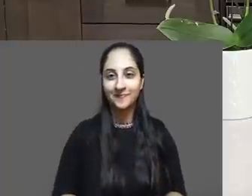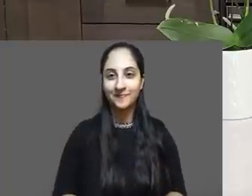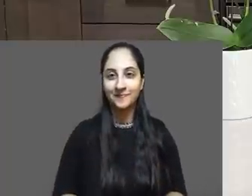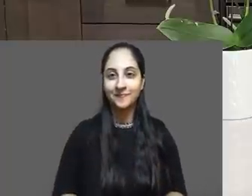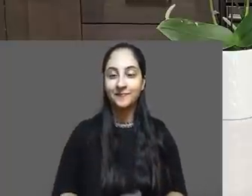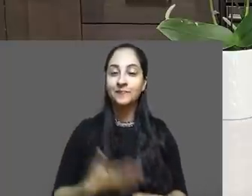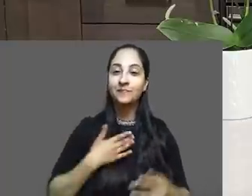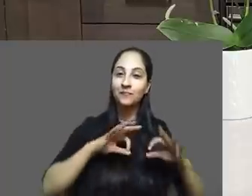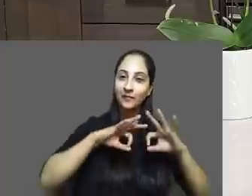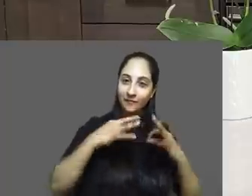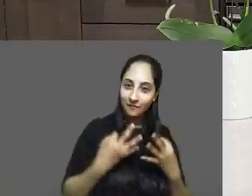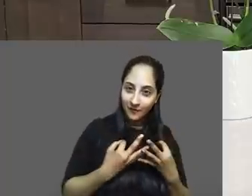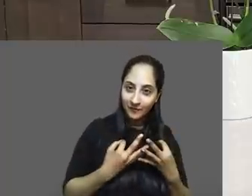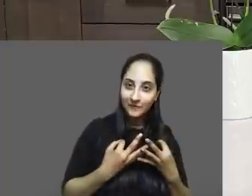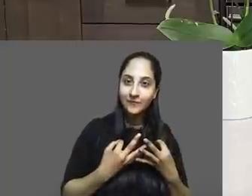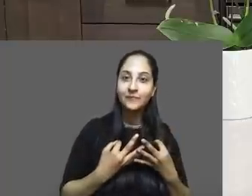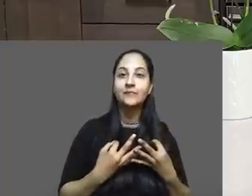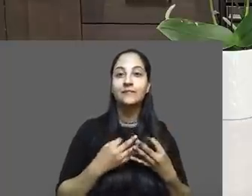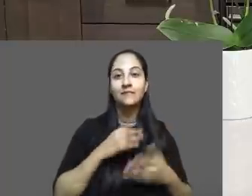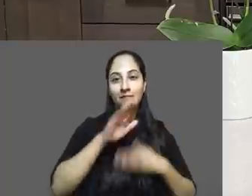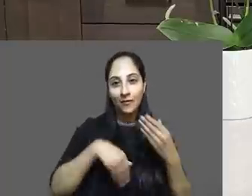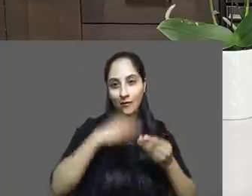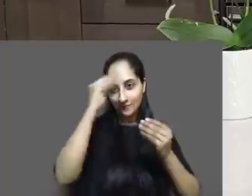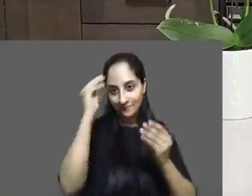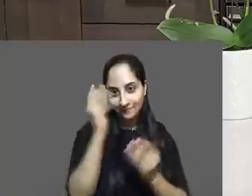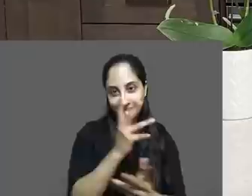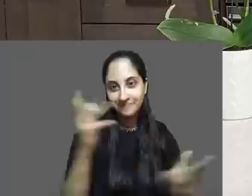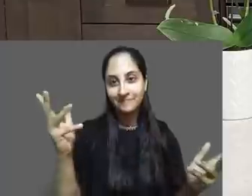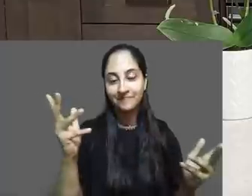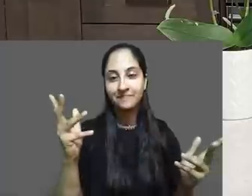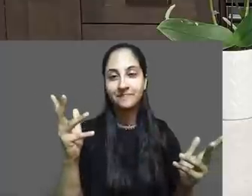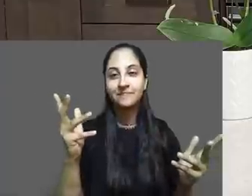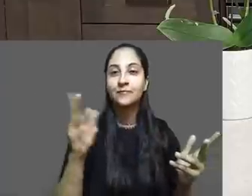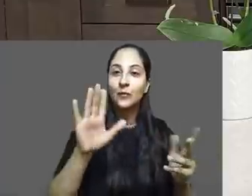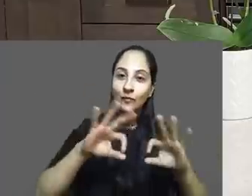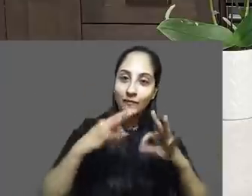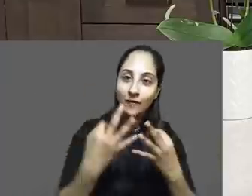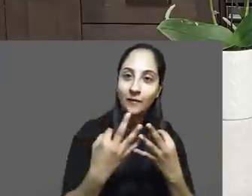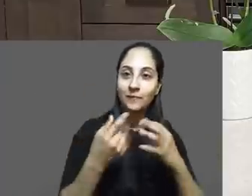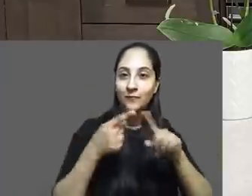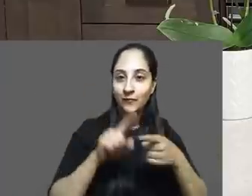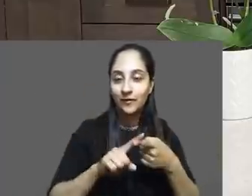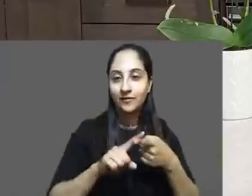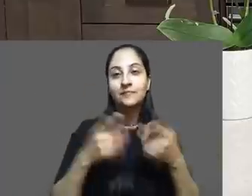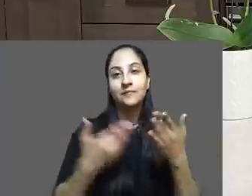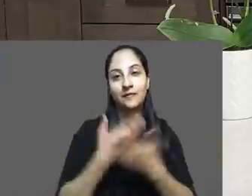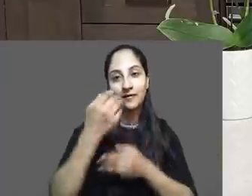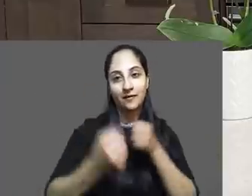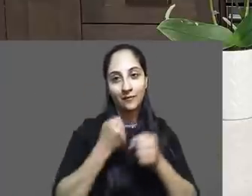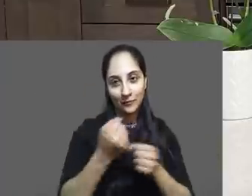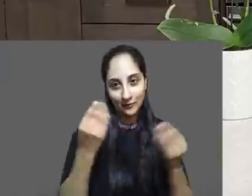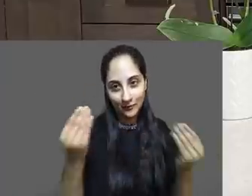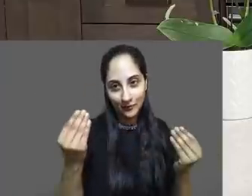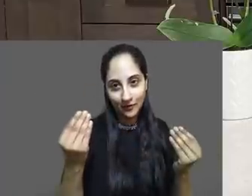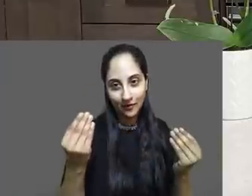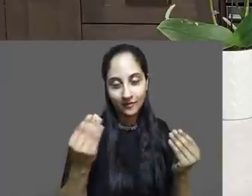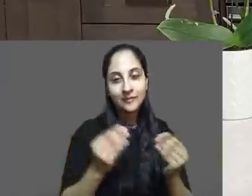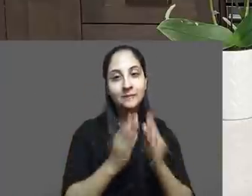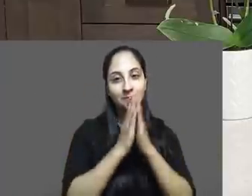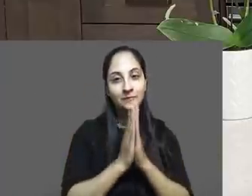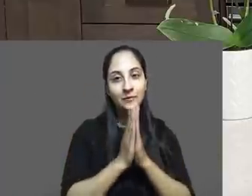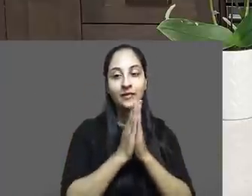hope you enjoy that. And with that, from all of us and our families, to all of you and your families and